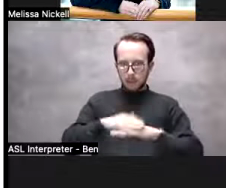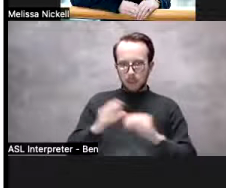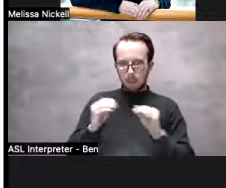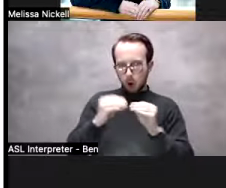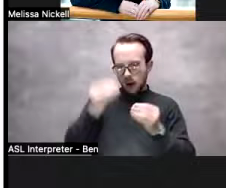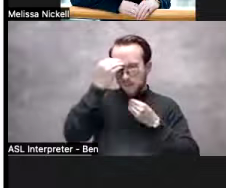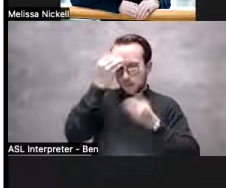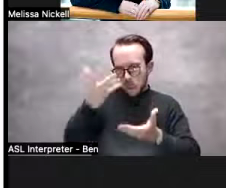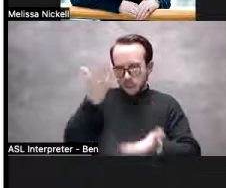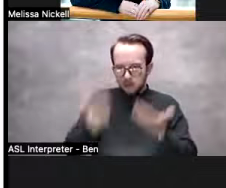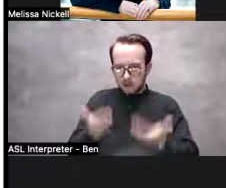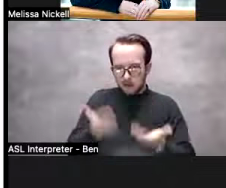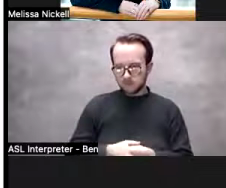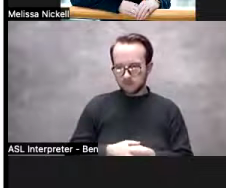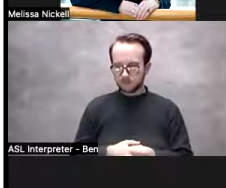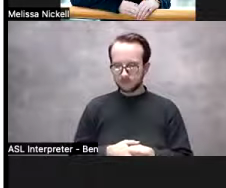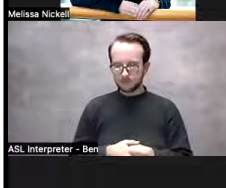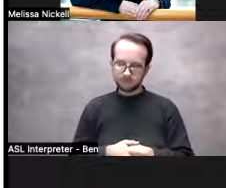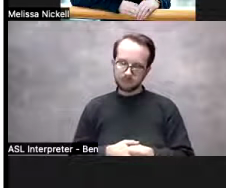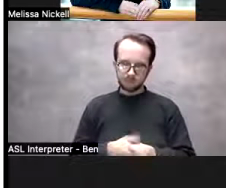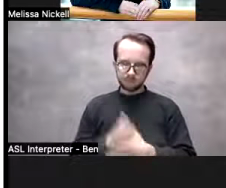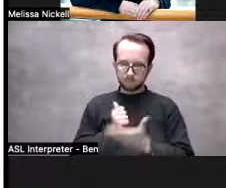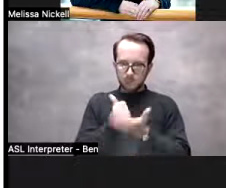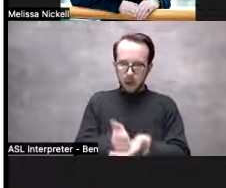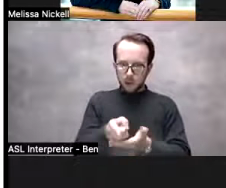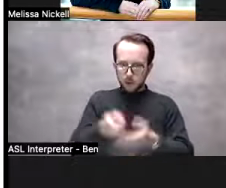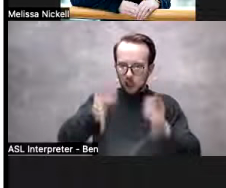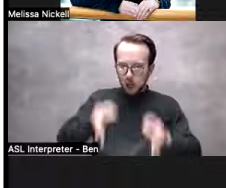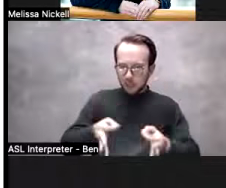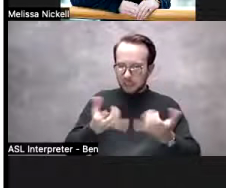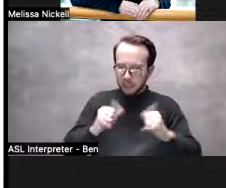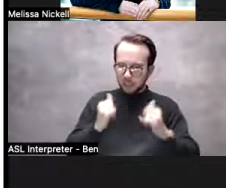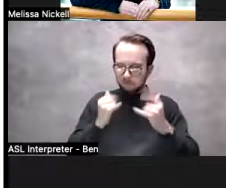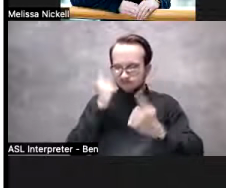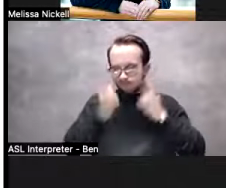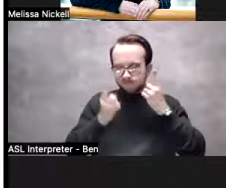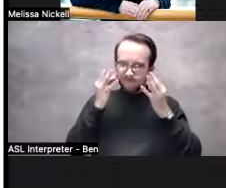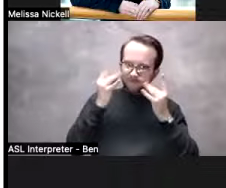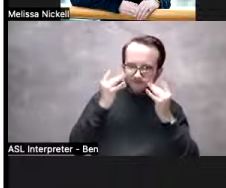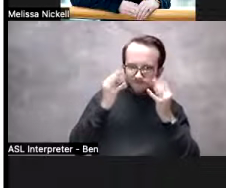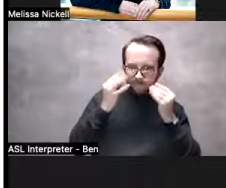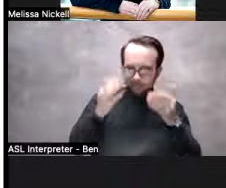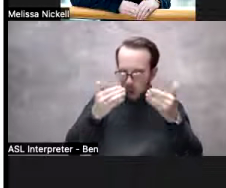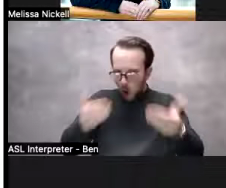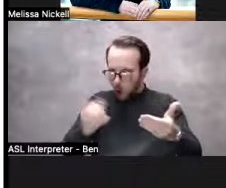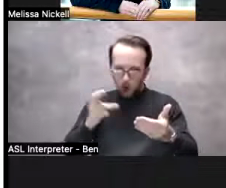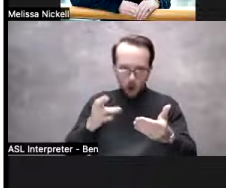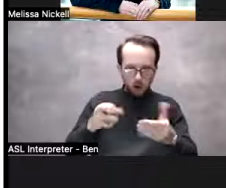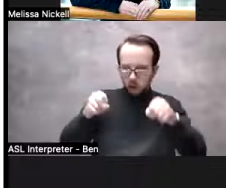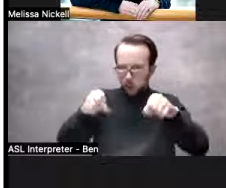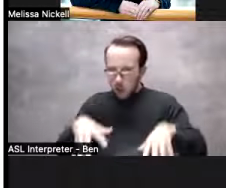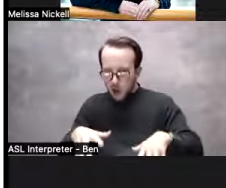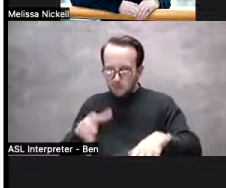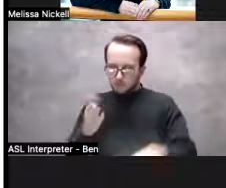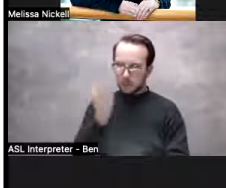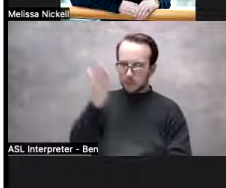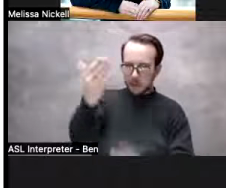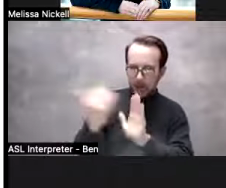information to determine whether or not you should think about whether you want to resubmit your grant or